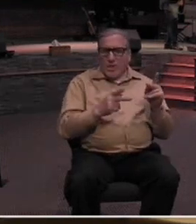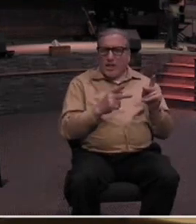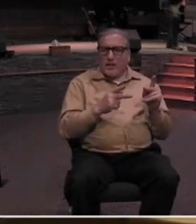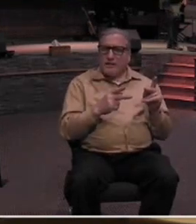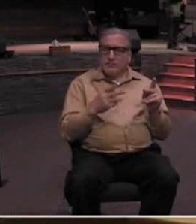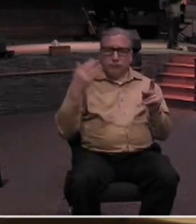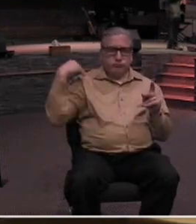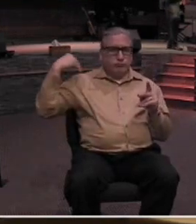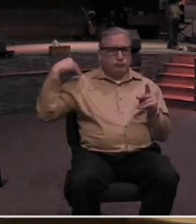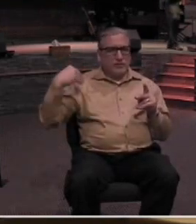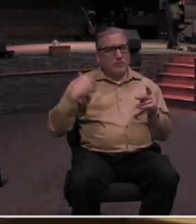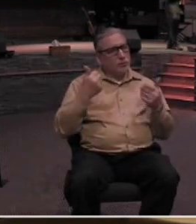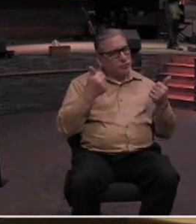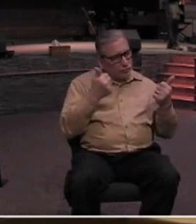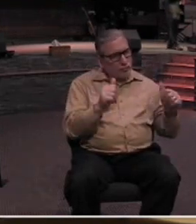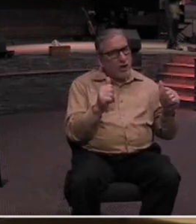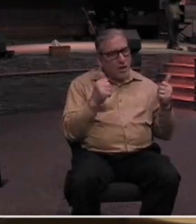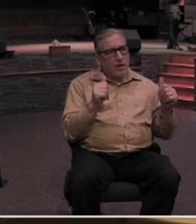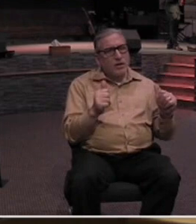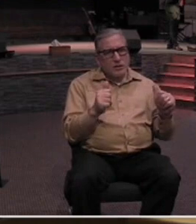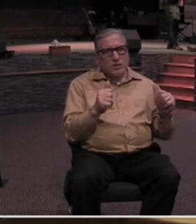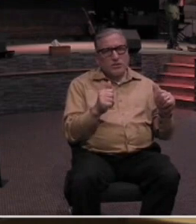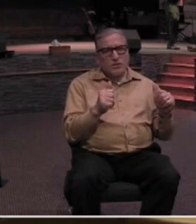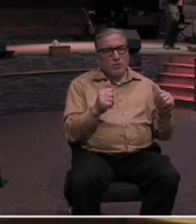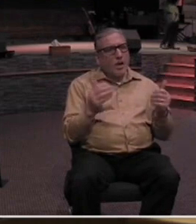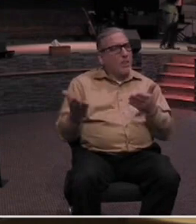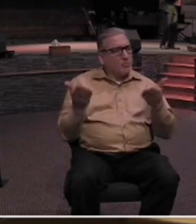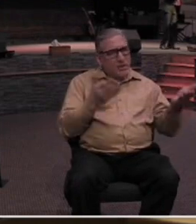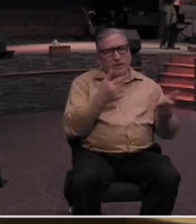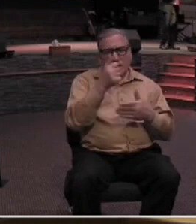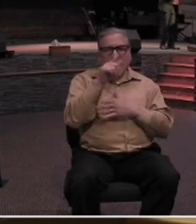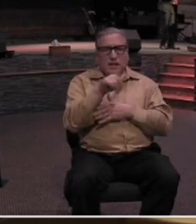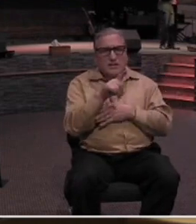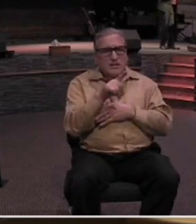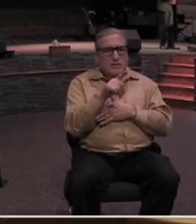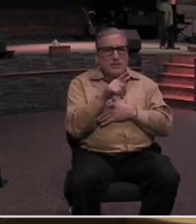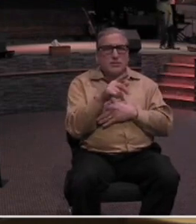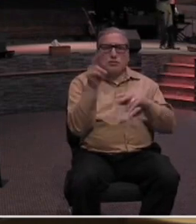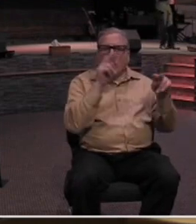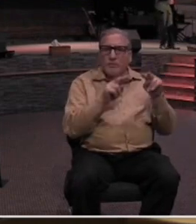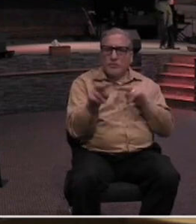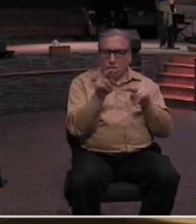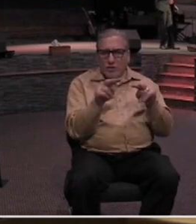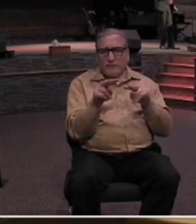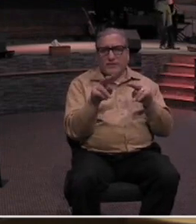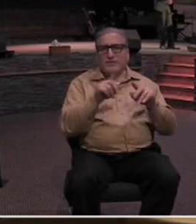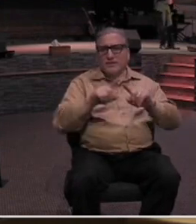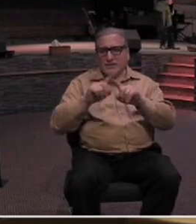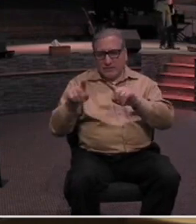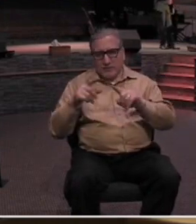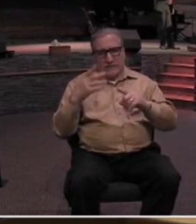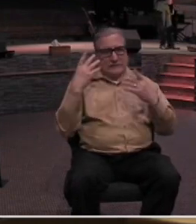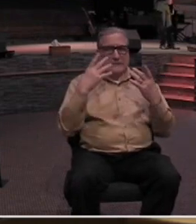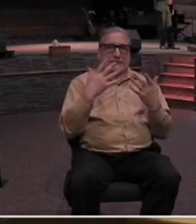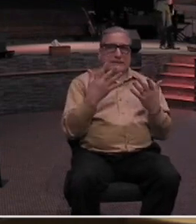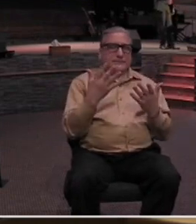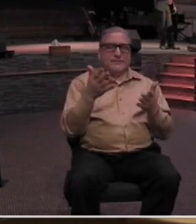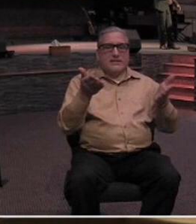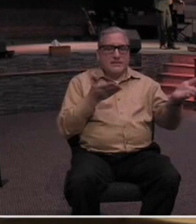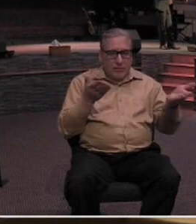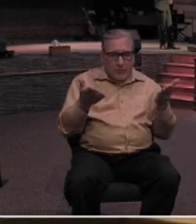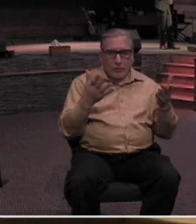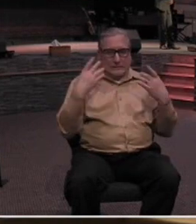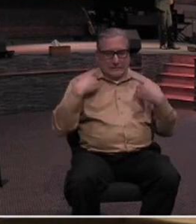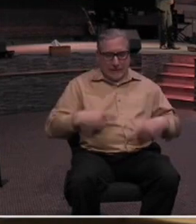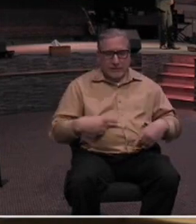trying to bring the Galatians into observance of the ceremonial and dietary laws of Moses. They were saying, you